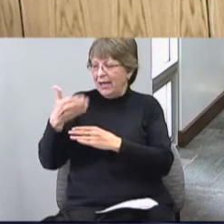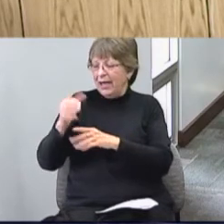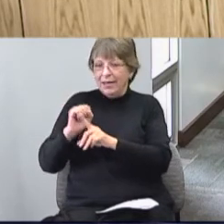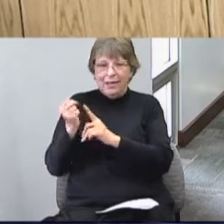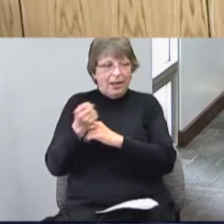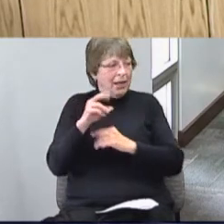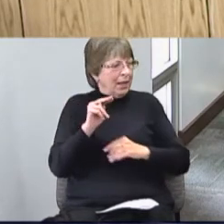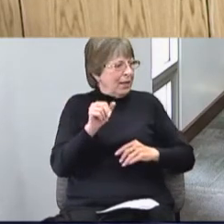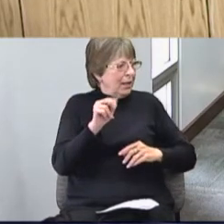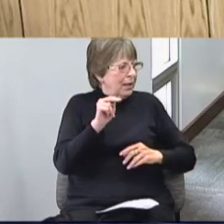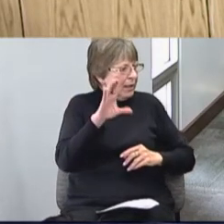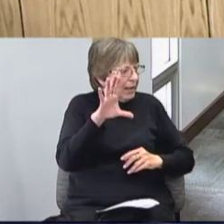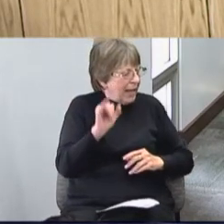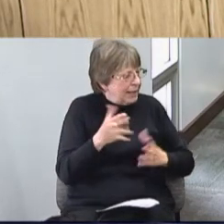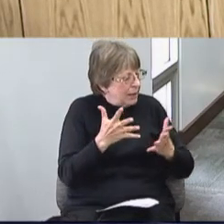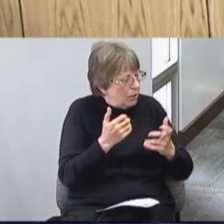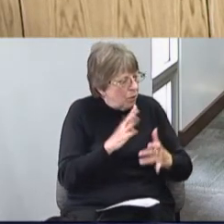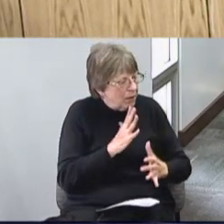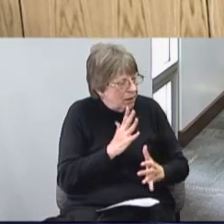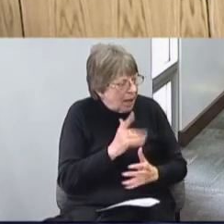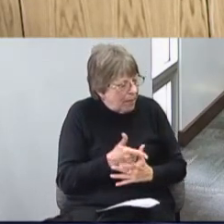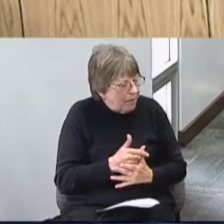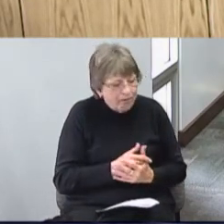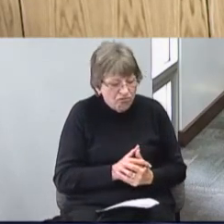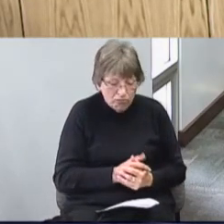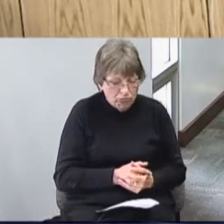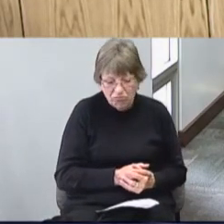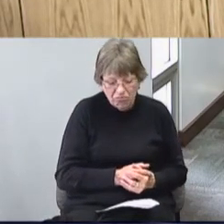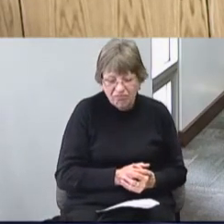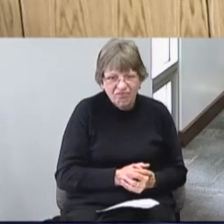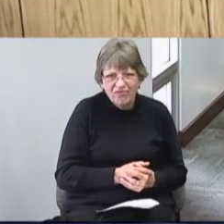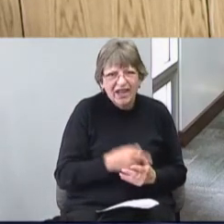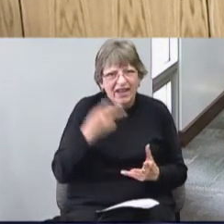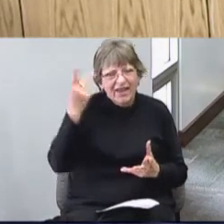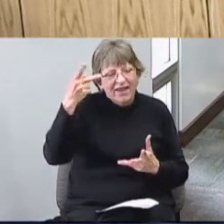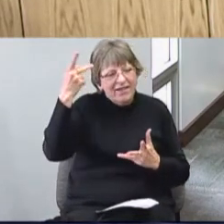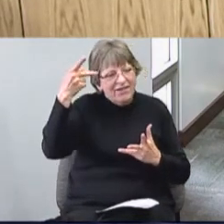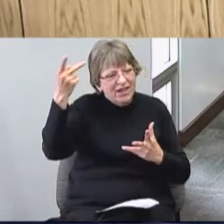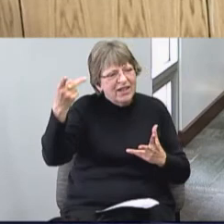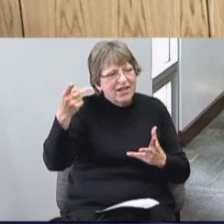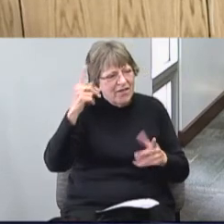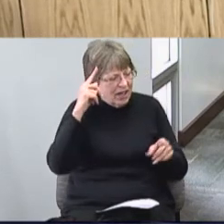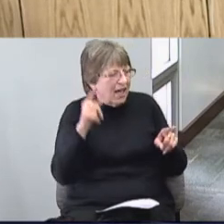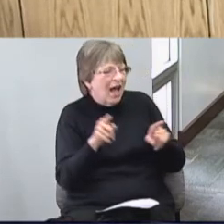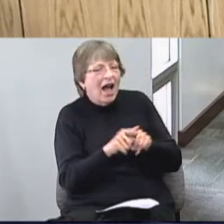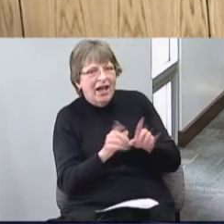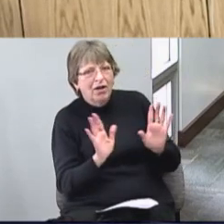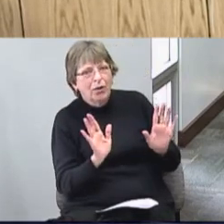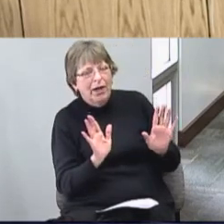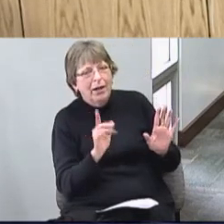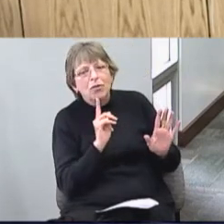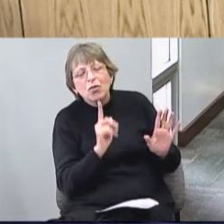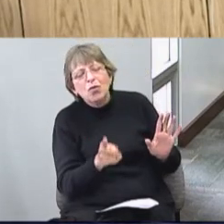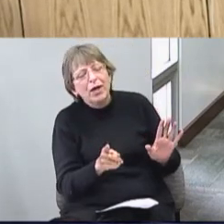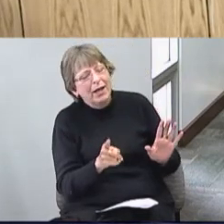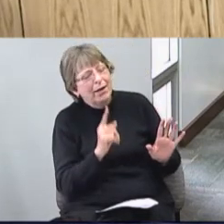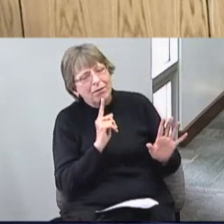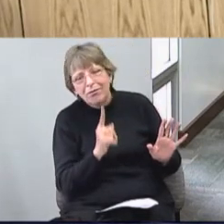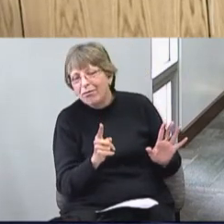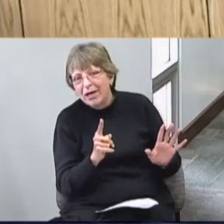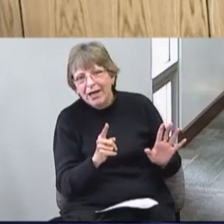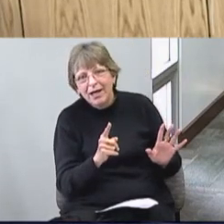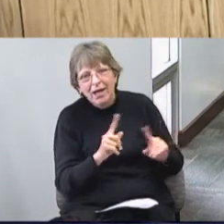Nancy, did you have a few comments you wanted to make? Not philosophically, Steve, I agree with you wholeheartedly. I really do. But